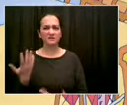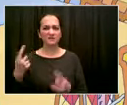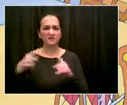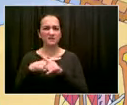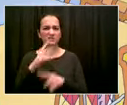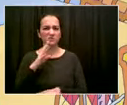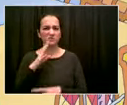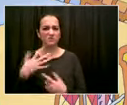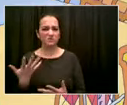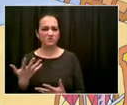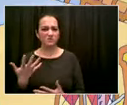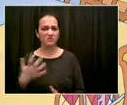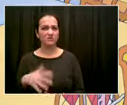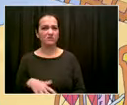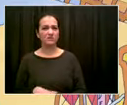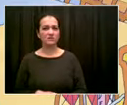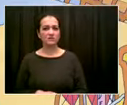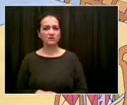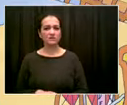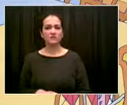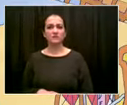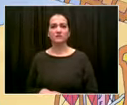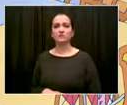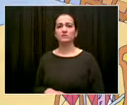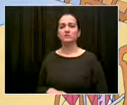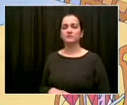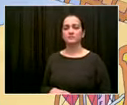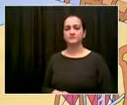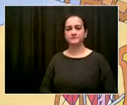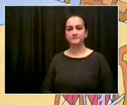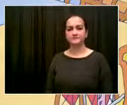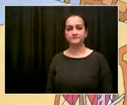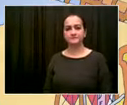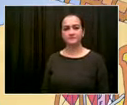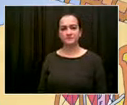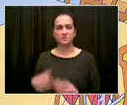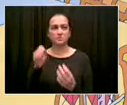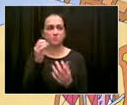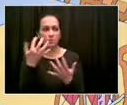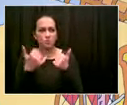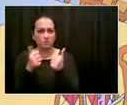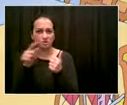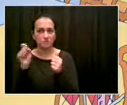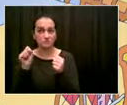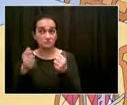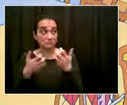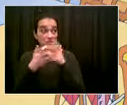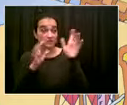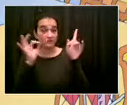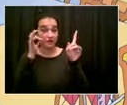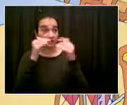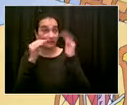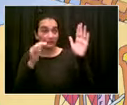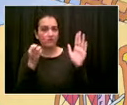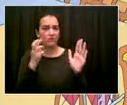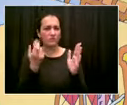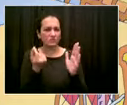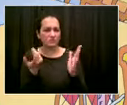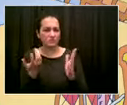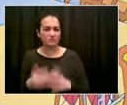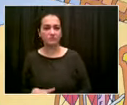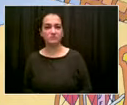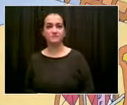I appreciate it. First of all, we got to get the message out to the pharmacies better. And if there's any examples, by